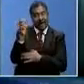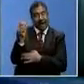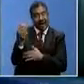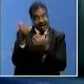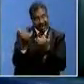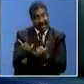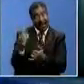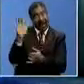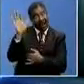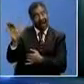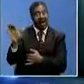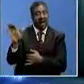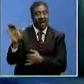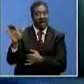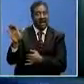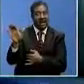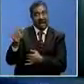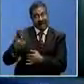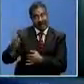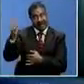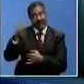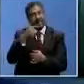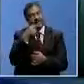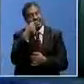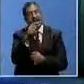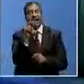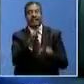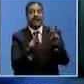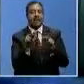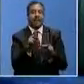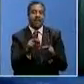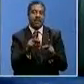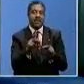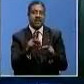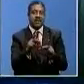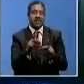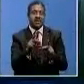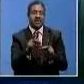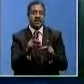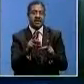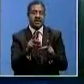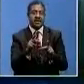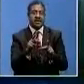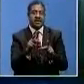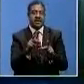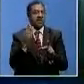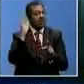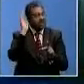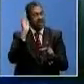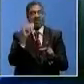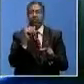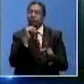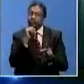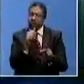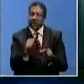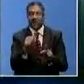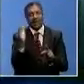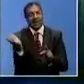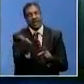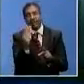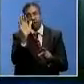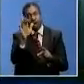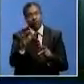are telling the people that they are not going to continue getting the maize.